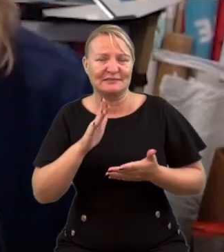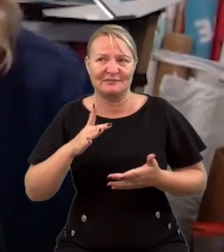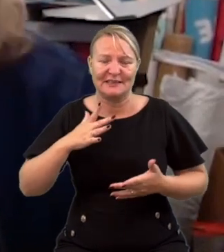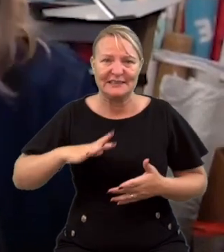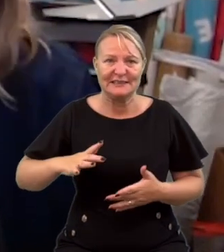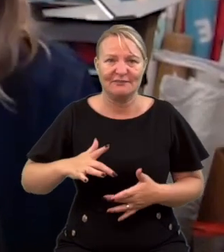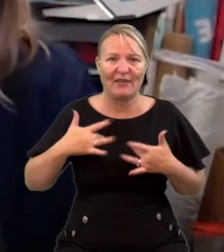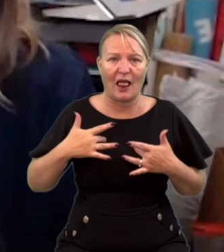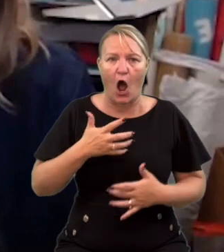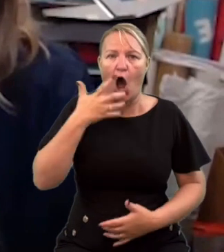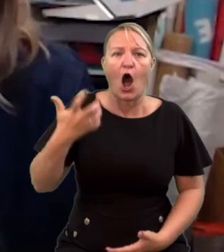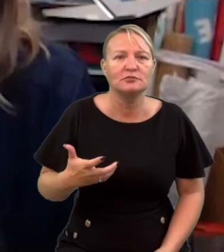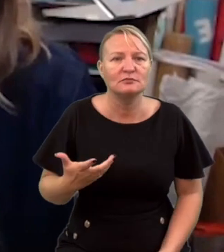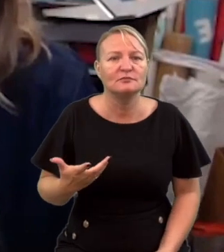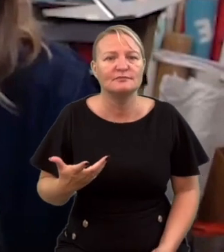desert,